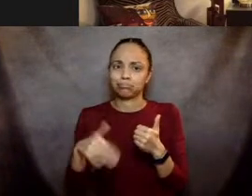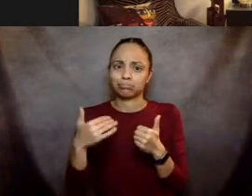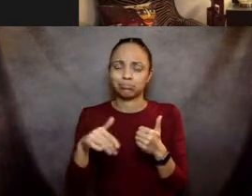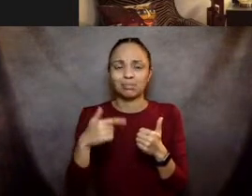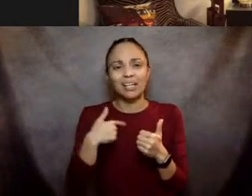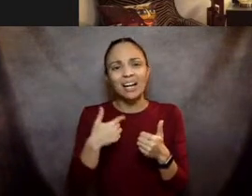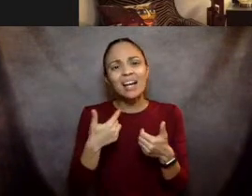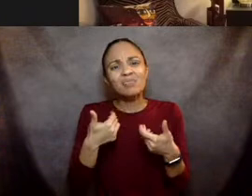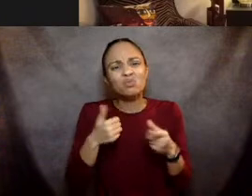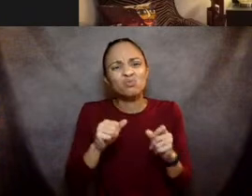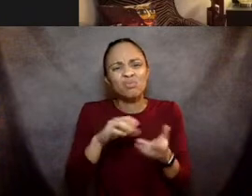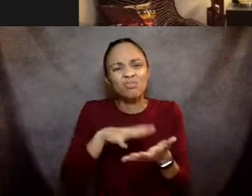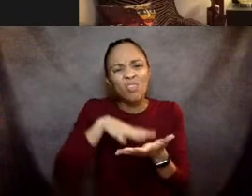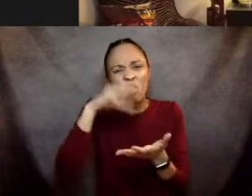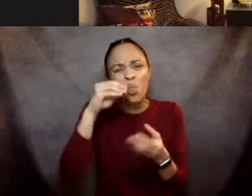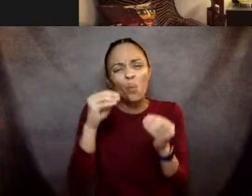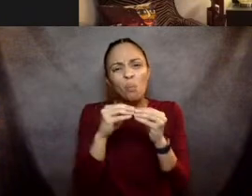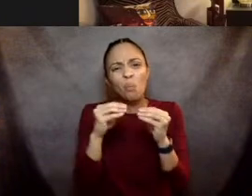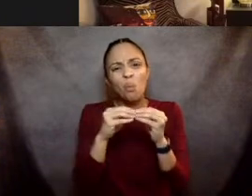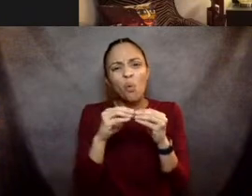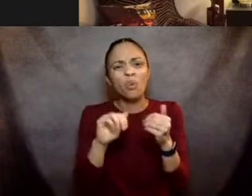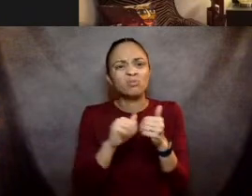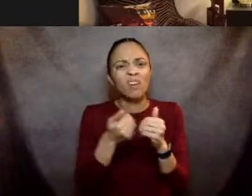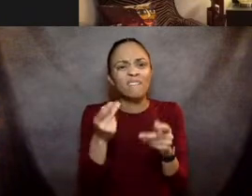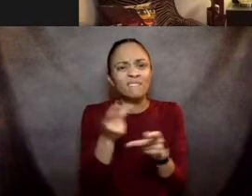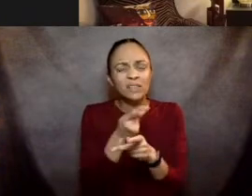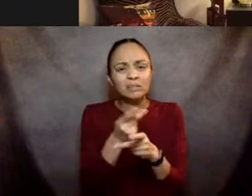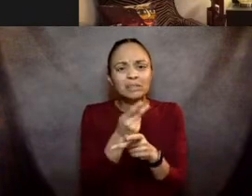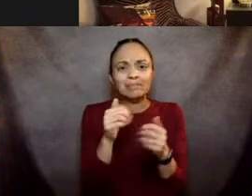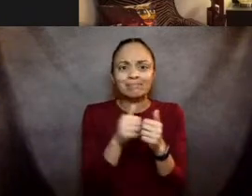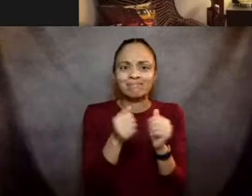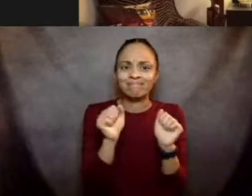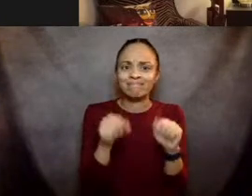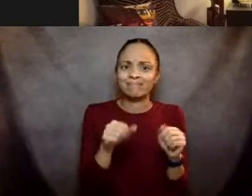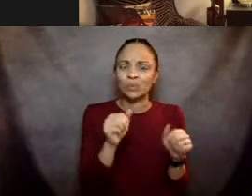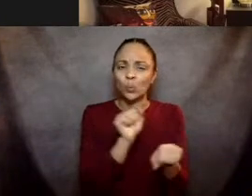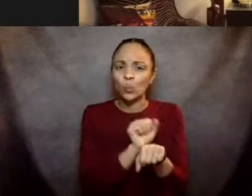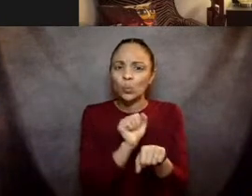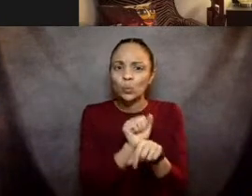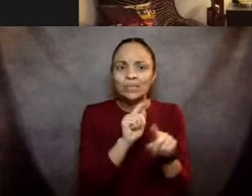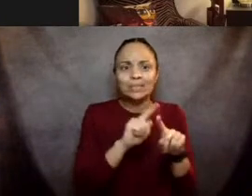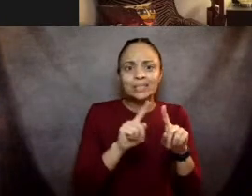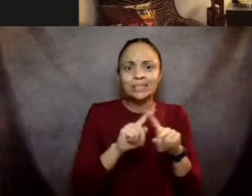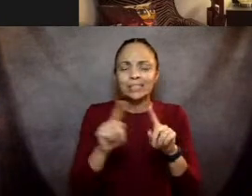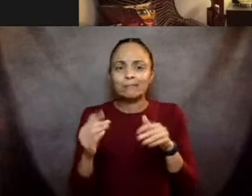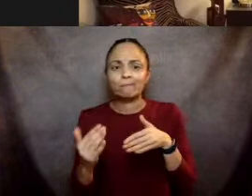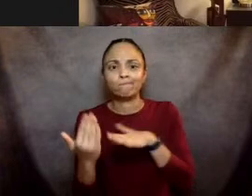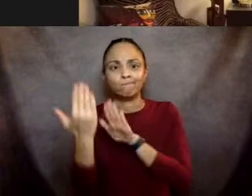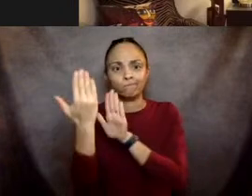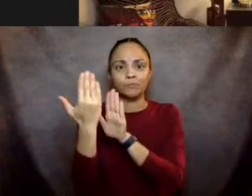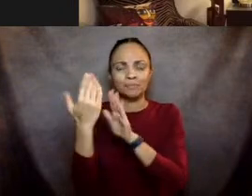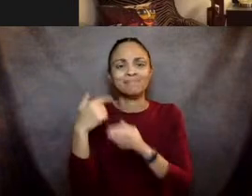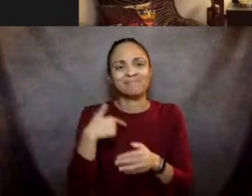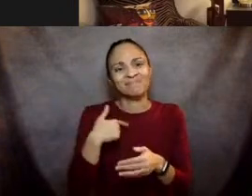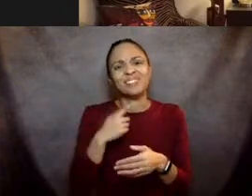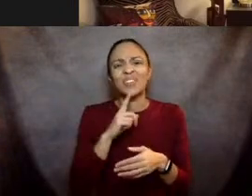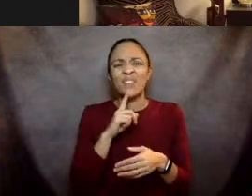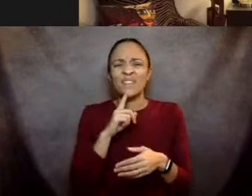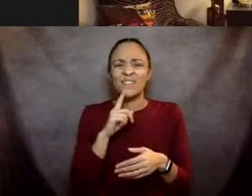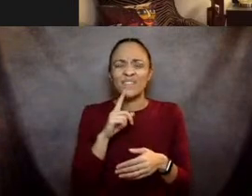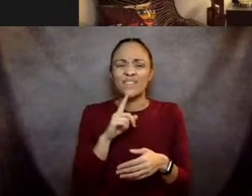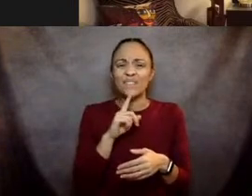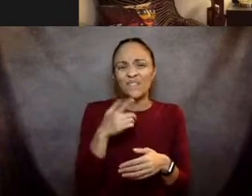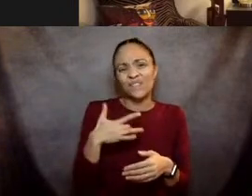to try to work in different ways, which there's a part of me that is resistant to, because I feel like I can't